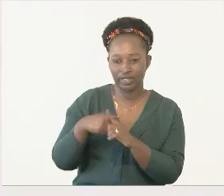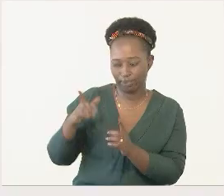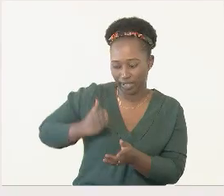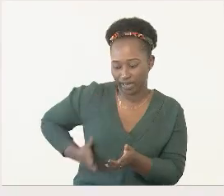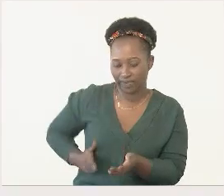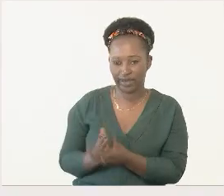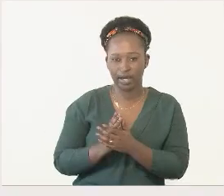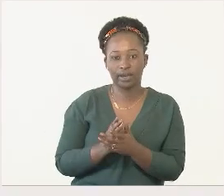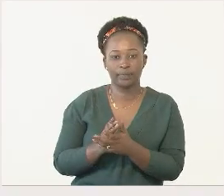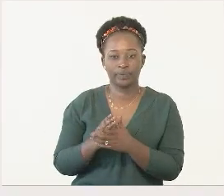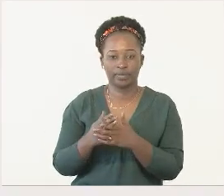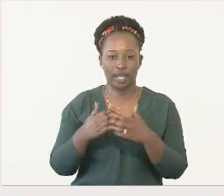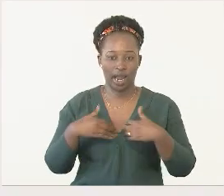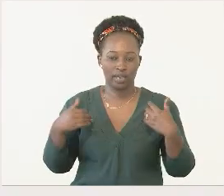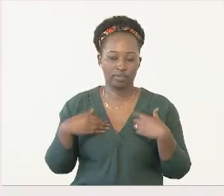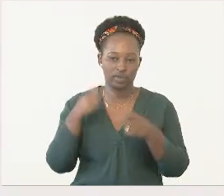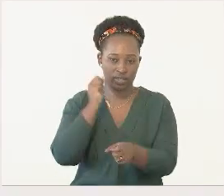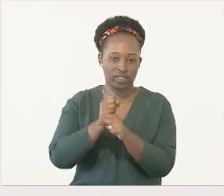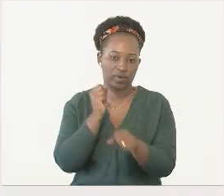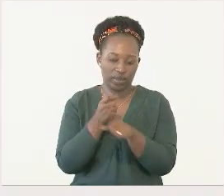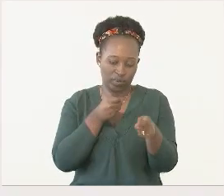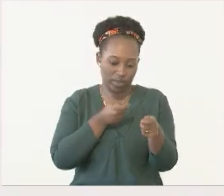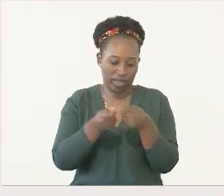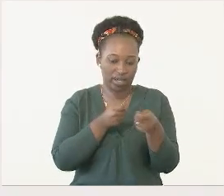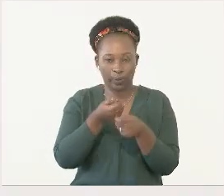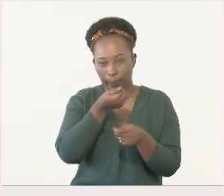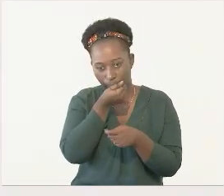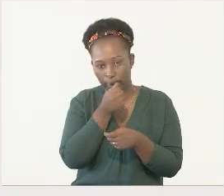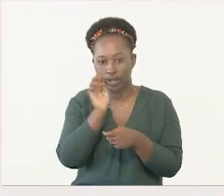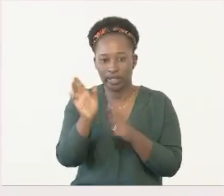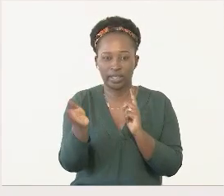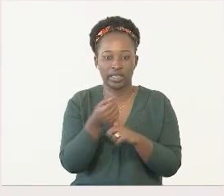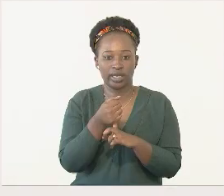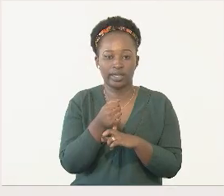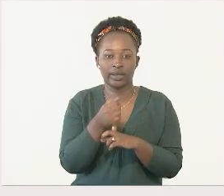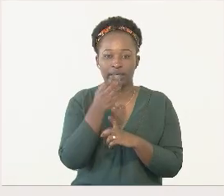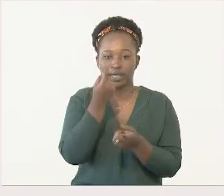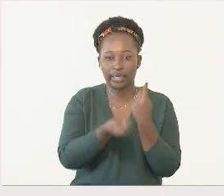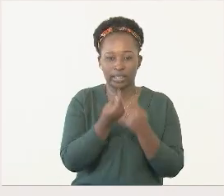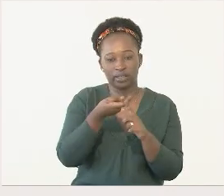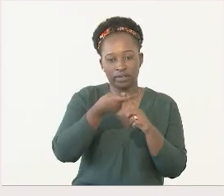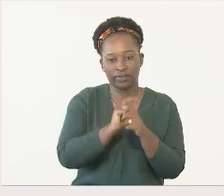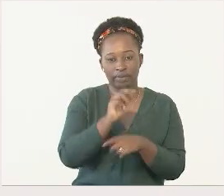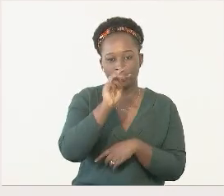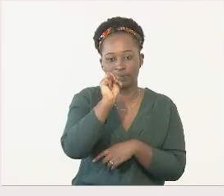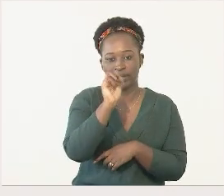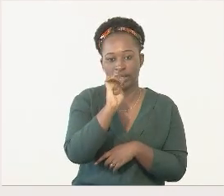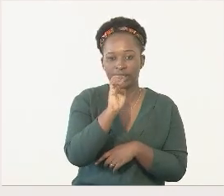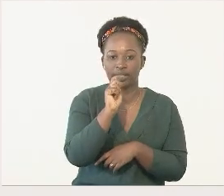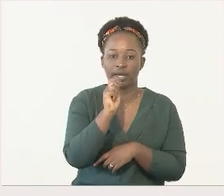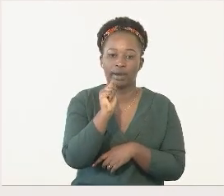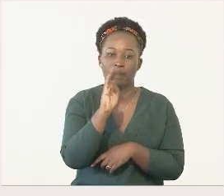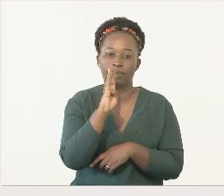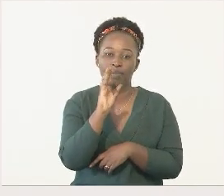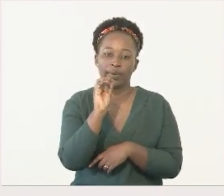body temperature. They gain heat from the metabolic processes and from the environment, because most of the heat